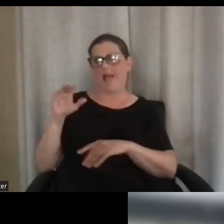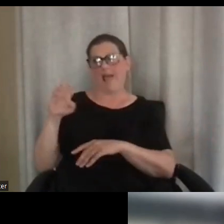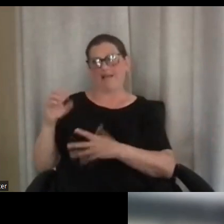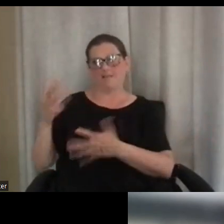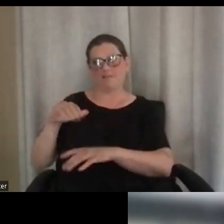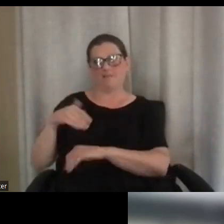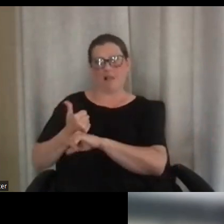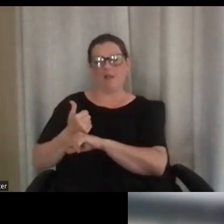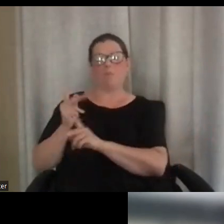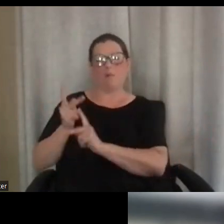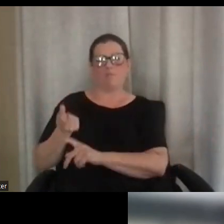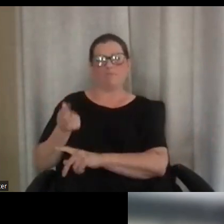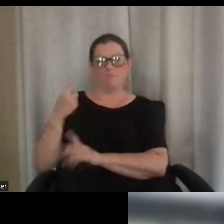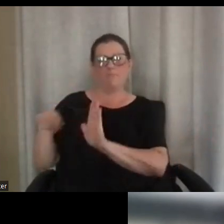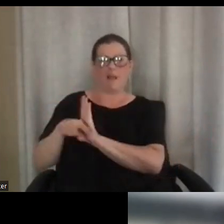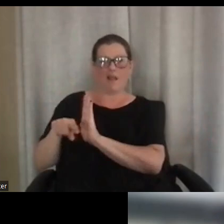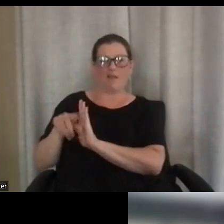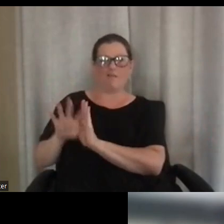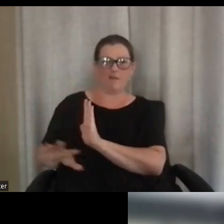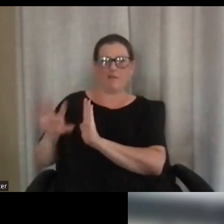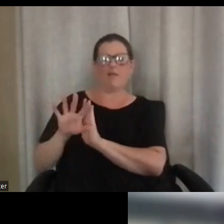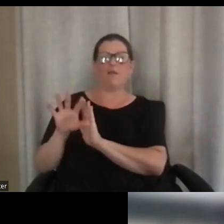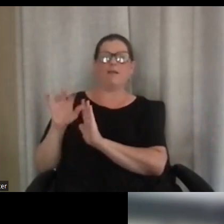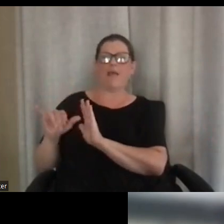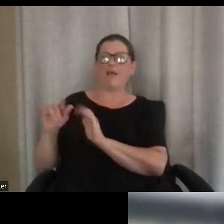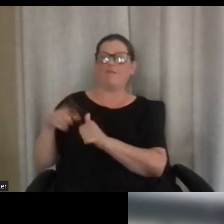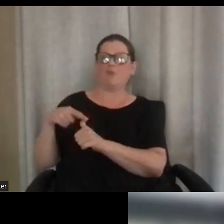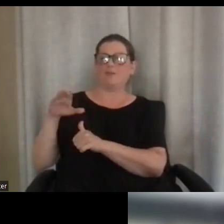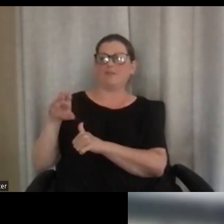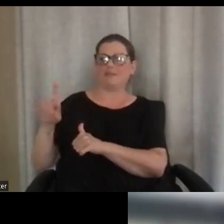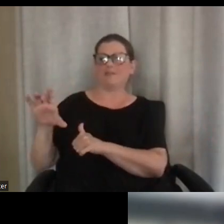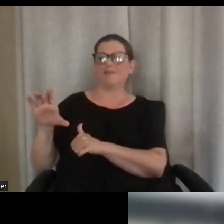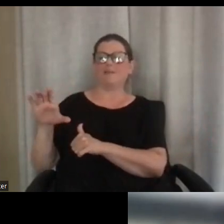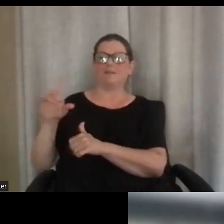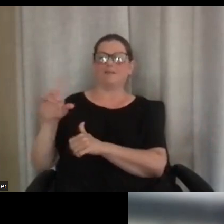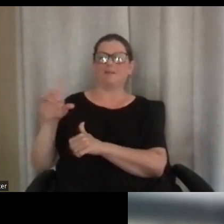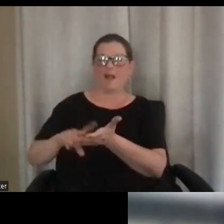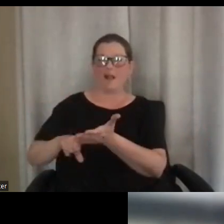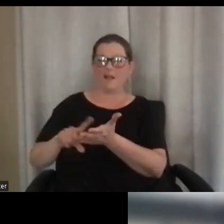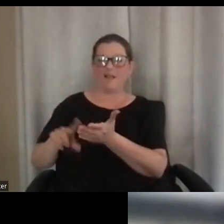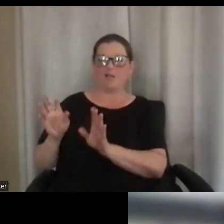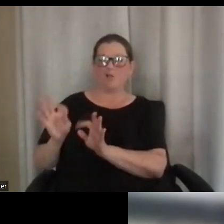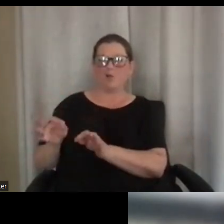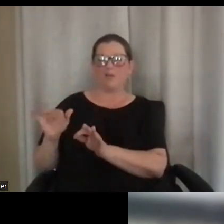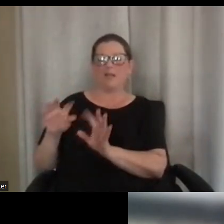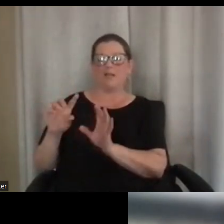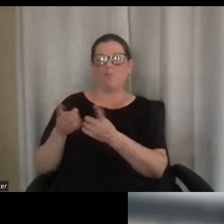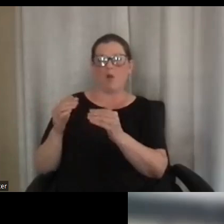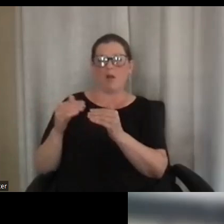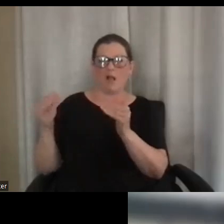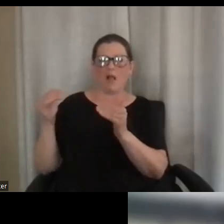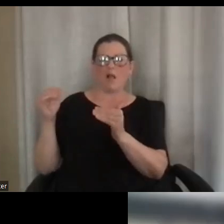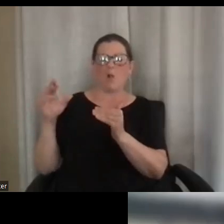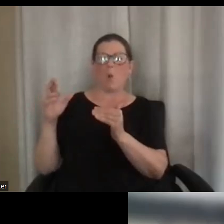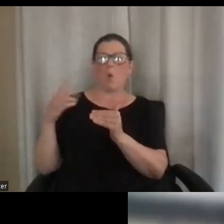people understood, at least the first CDC Kaiser study, that trying to determine at a department level, or at least